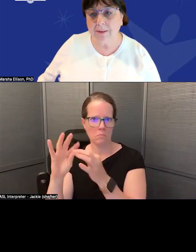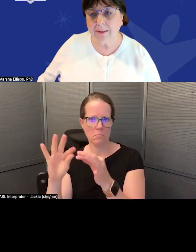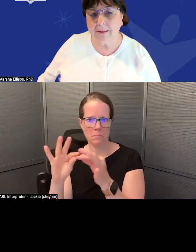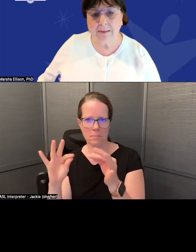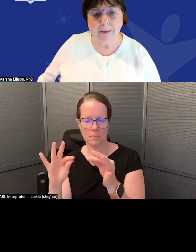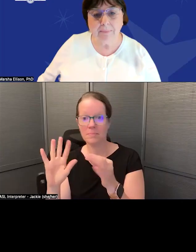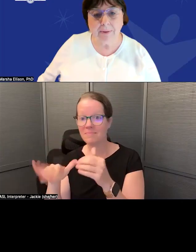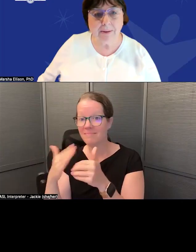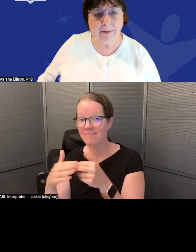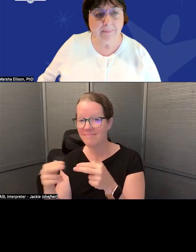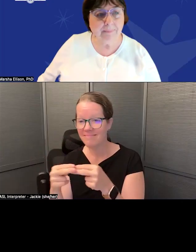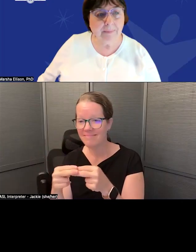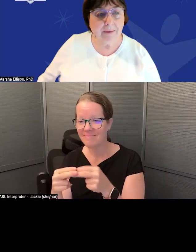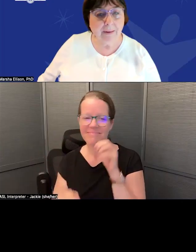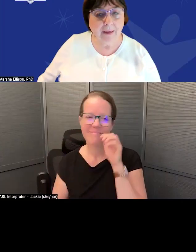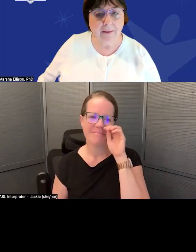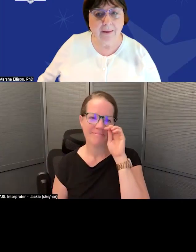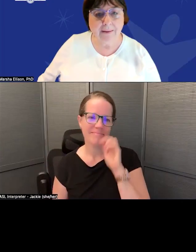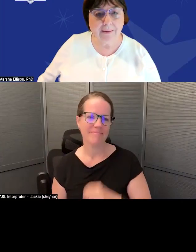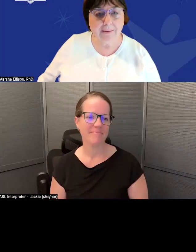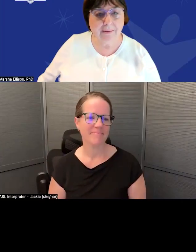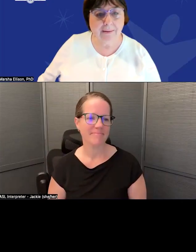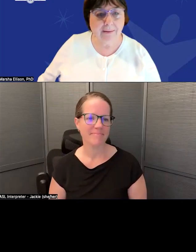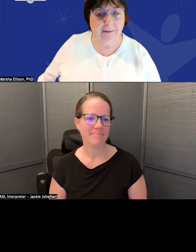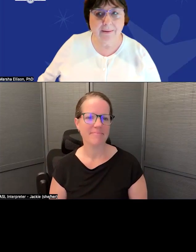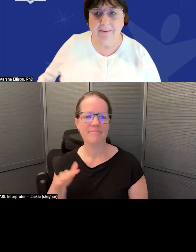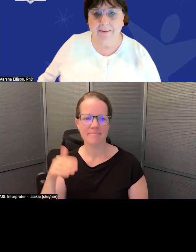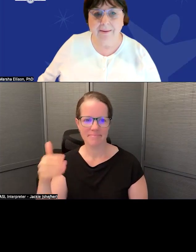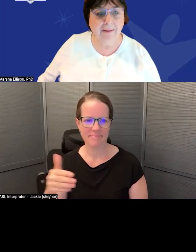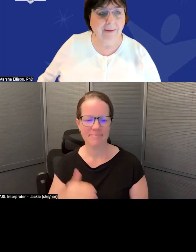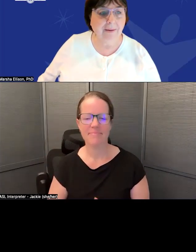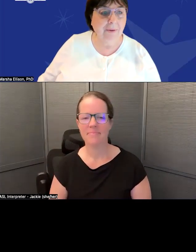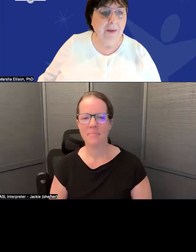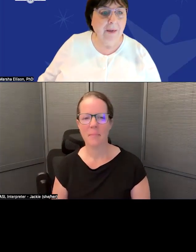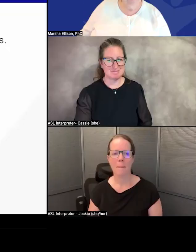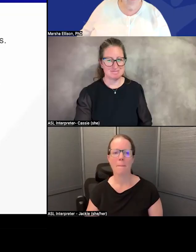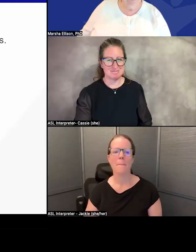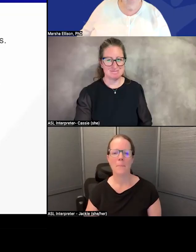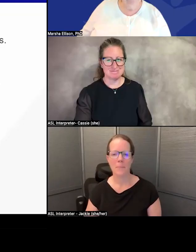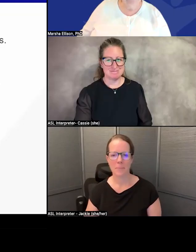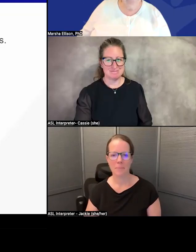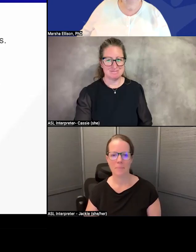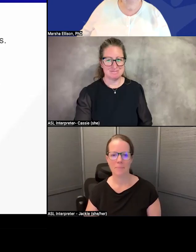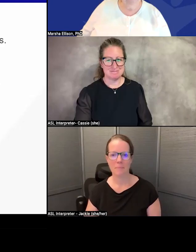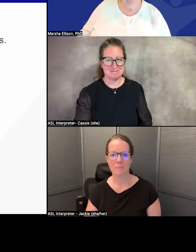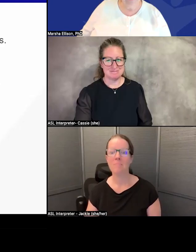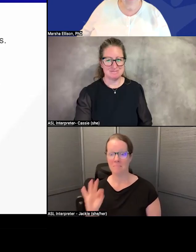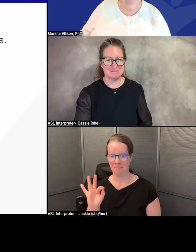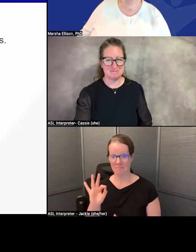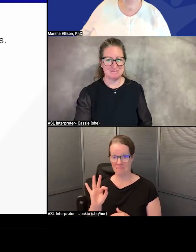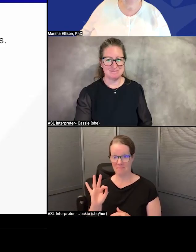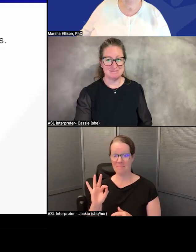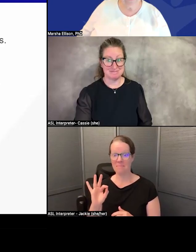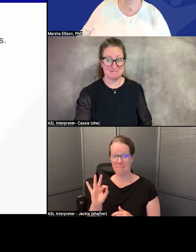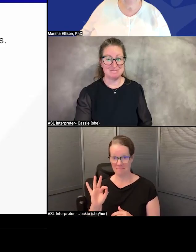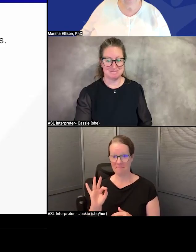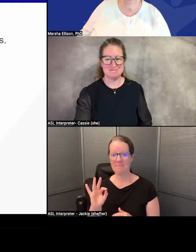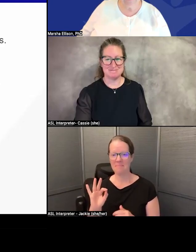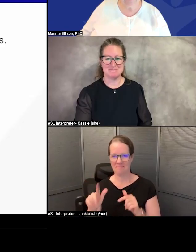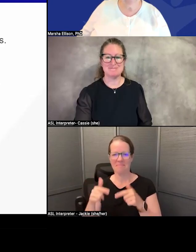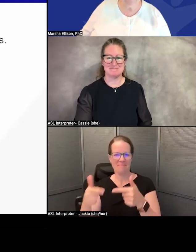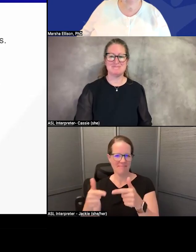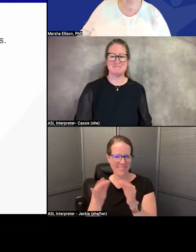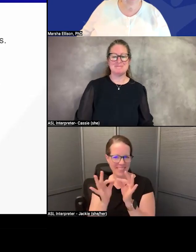you go to the next slides, Ben, please? And the next. Thank you. So I am the director of the